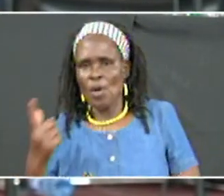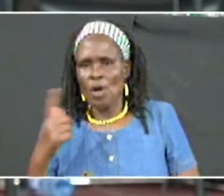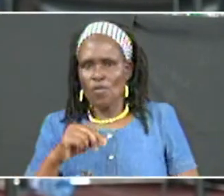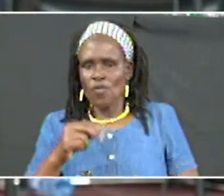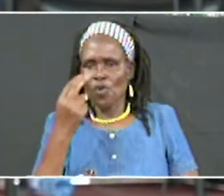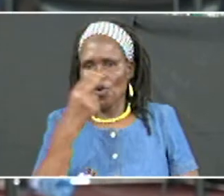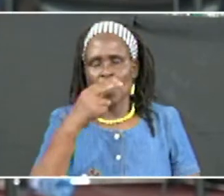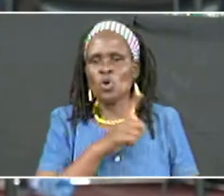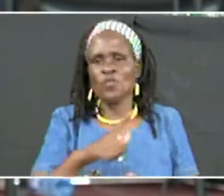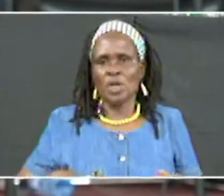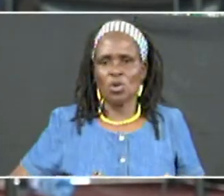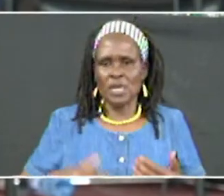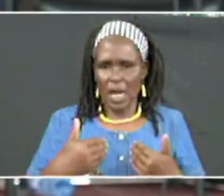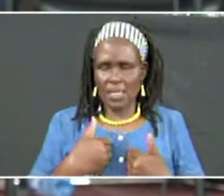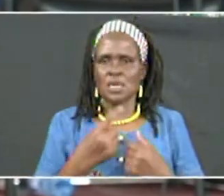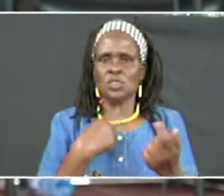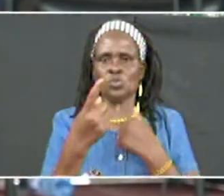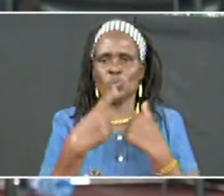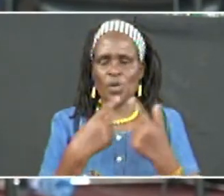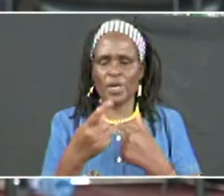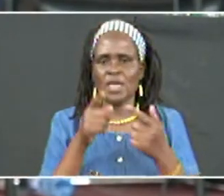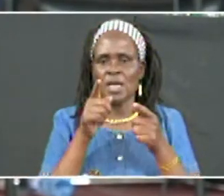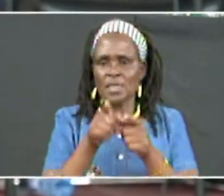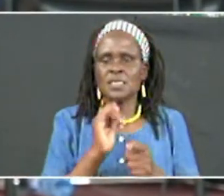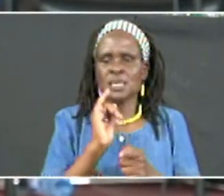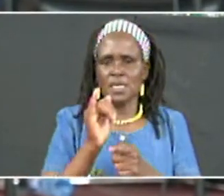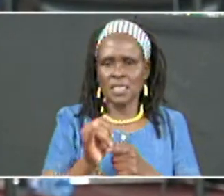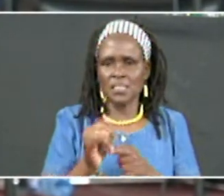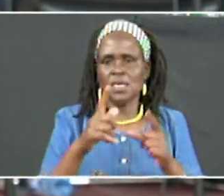spoken. That's the word of the Lord.